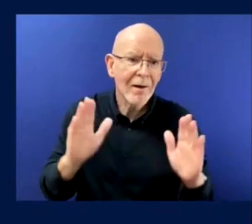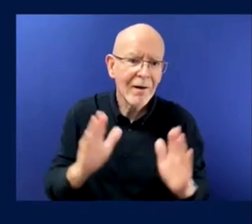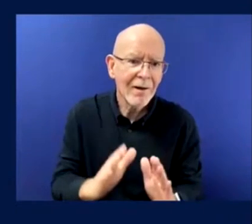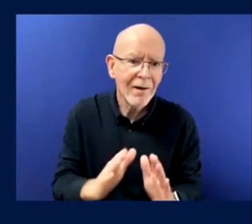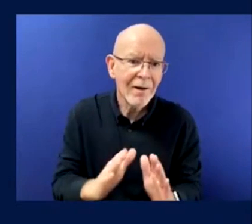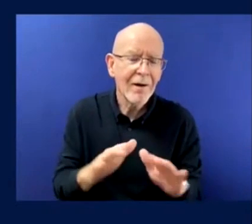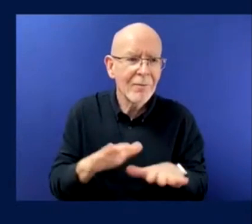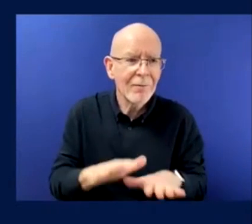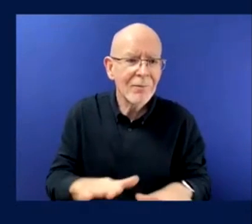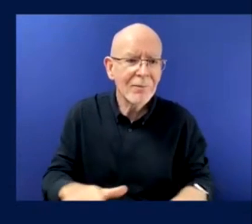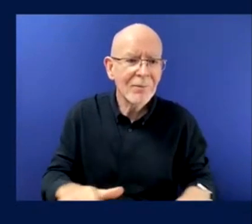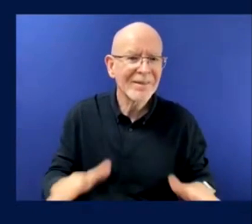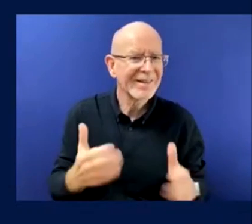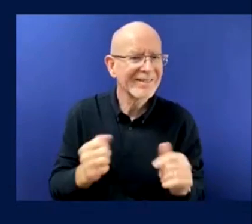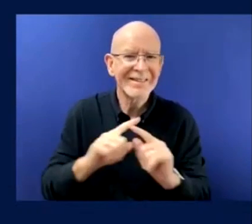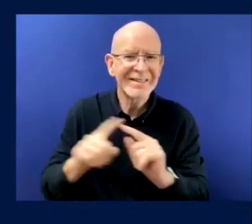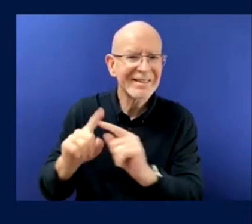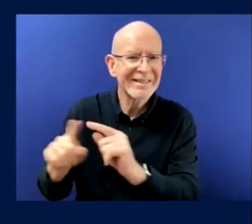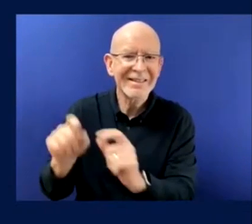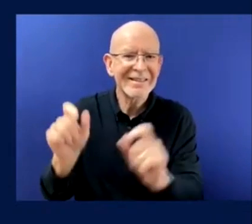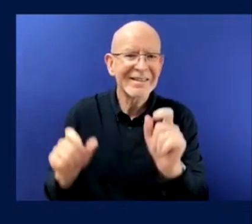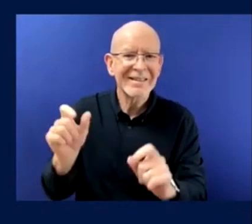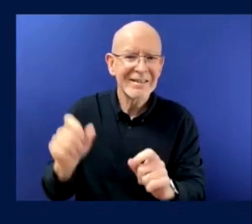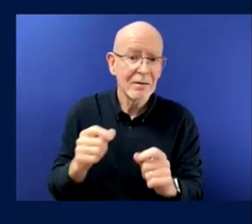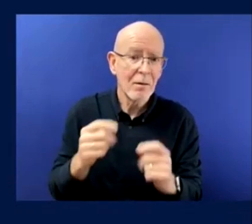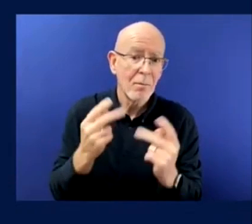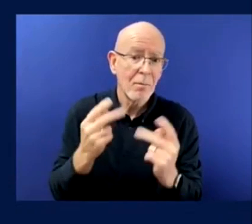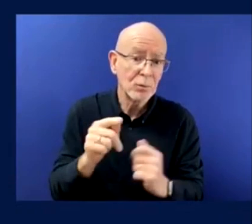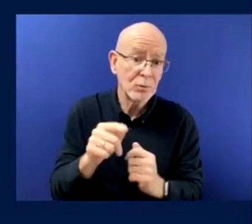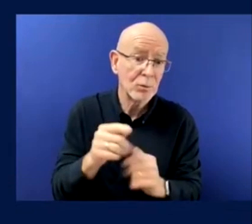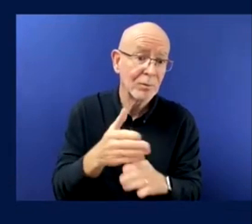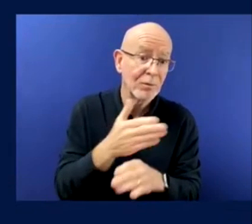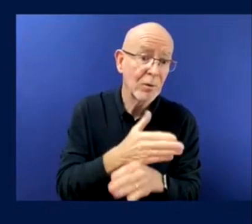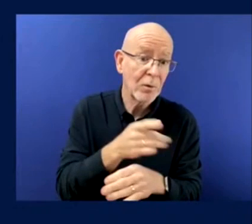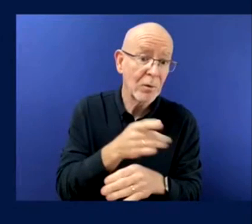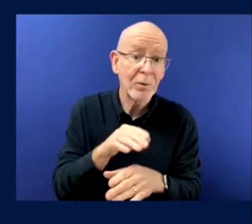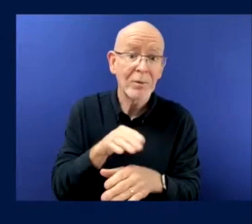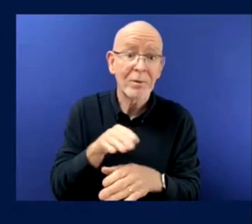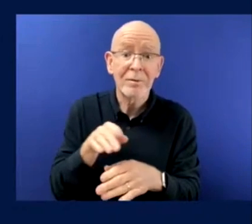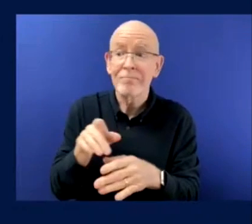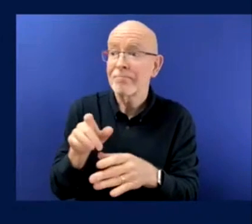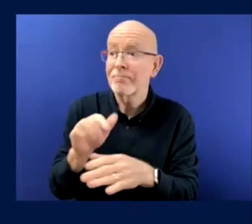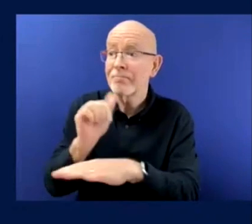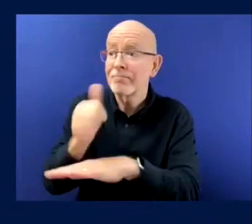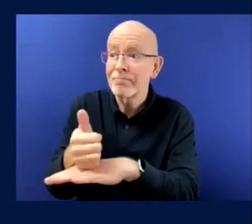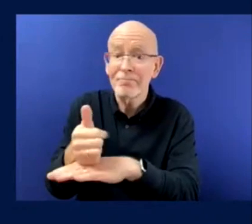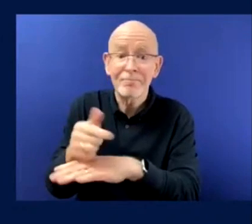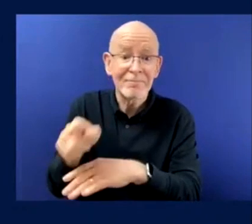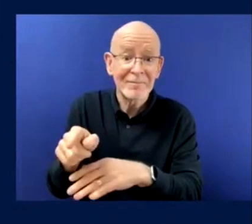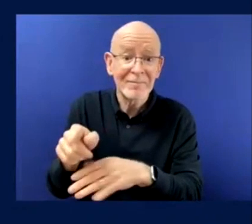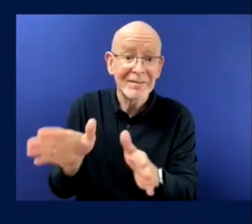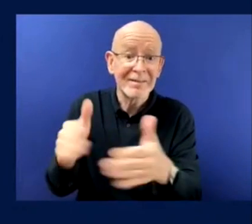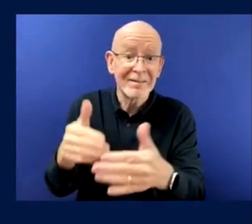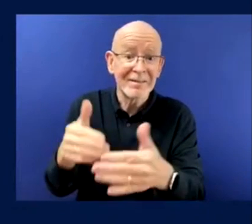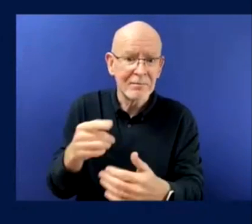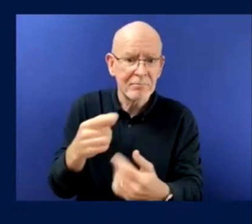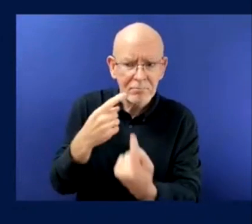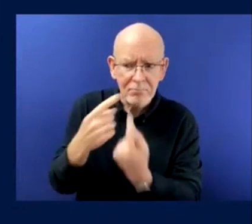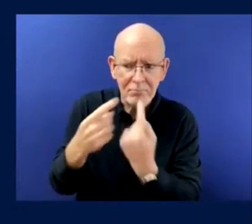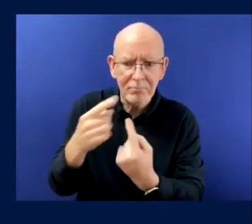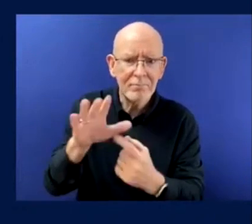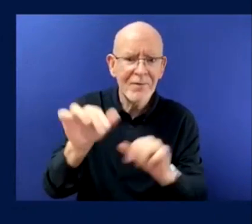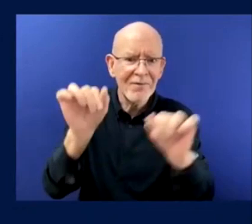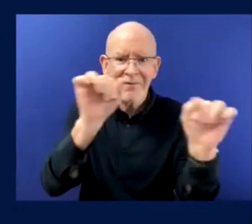Yanis and Paul also mentioned that advance information was really essential for them to be able to attend matches. And this was a big topic in the